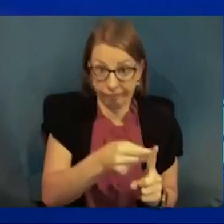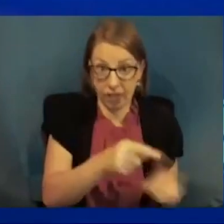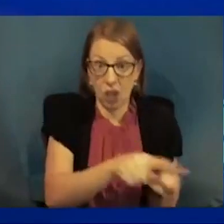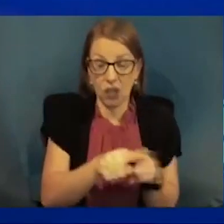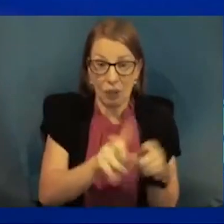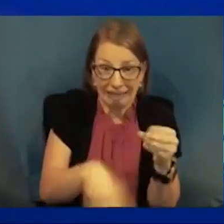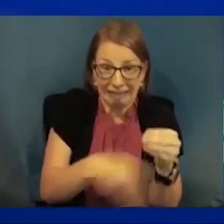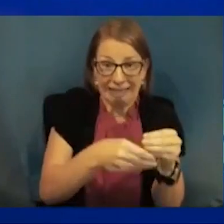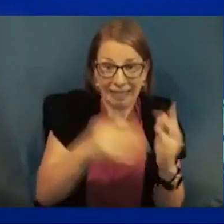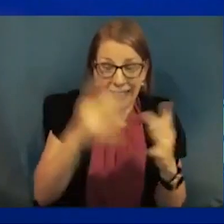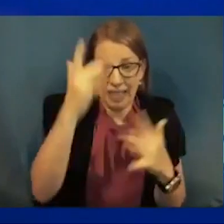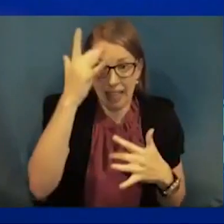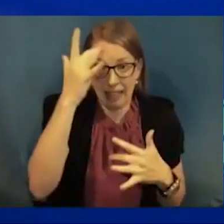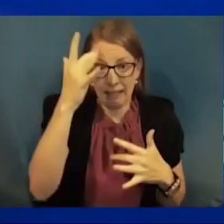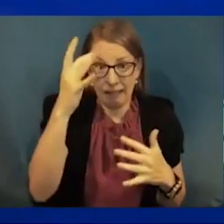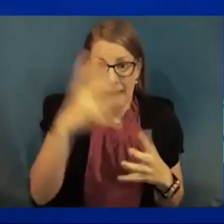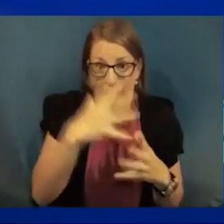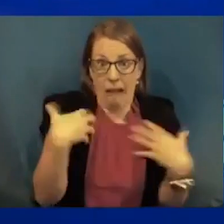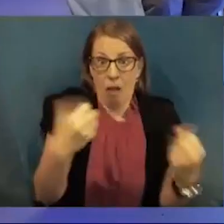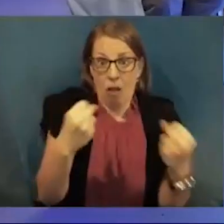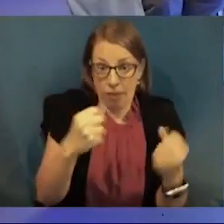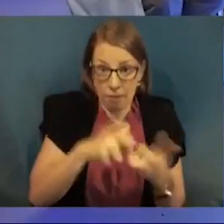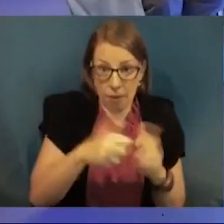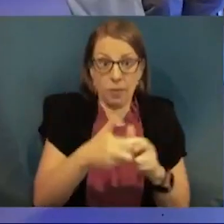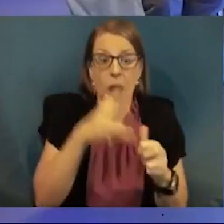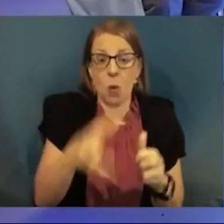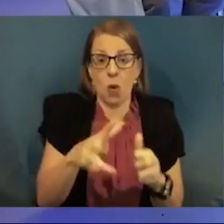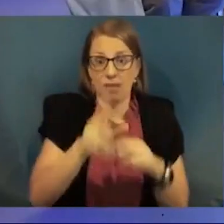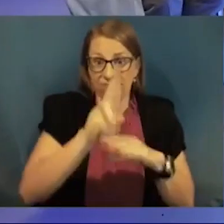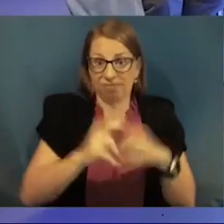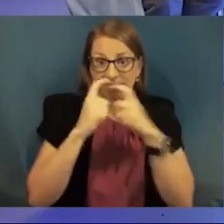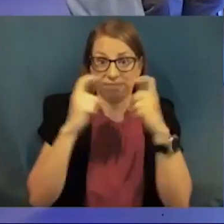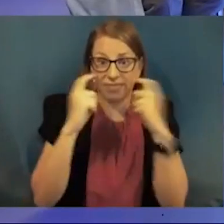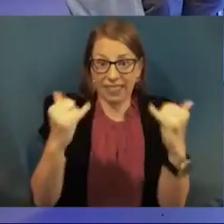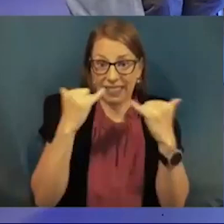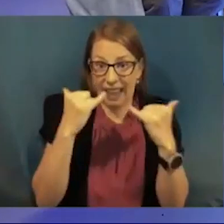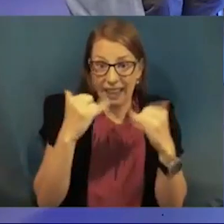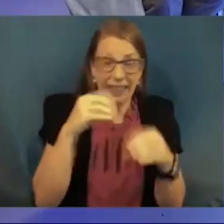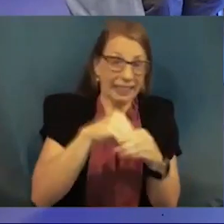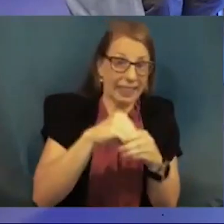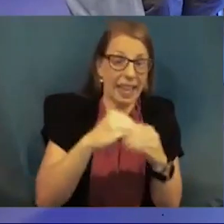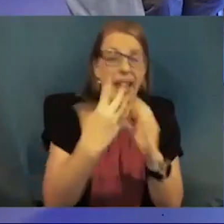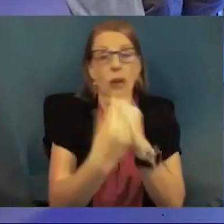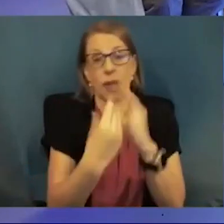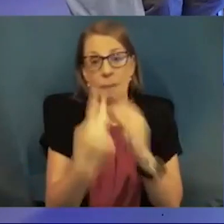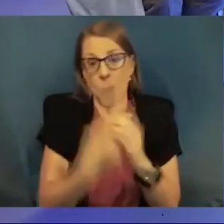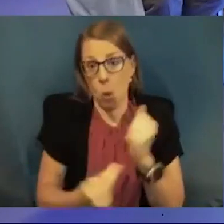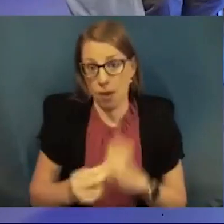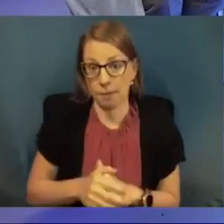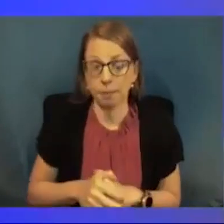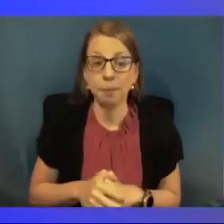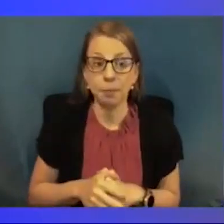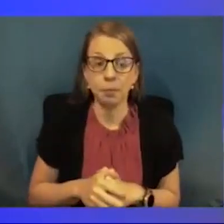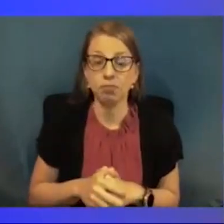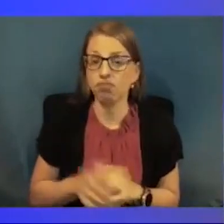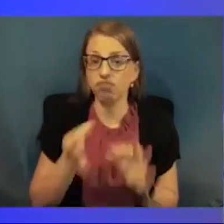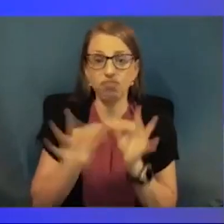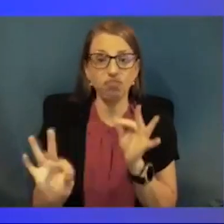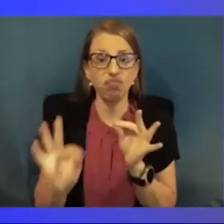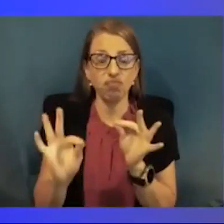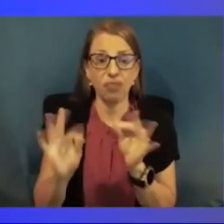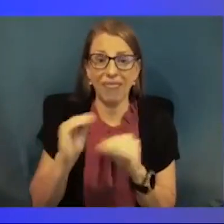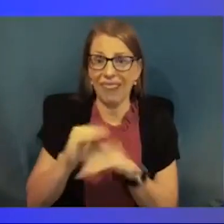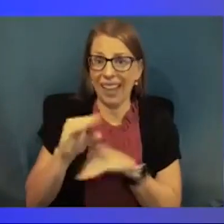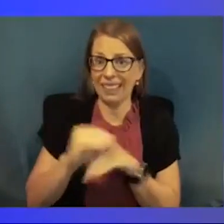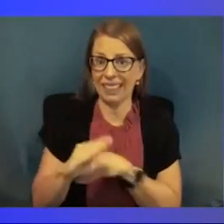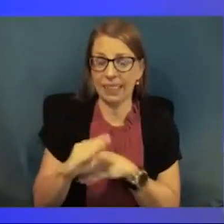I'd keep my mask on indoors or outdoors. Hawk? Yeah, I mean, I think that's the simple advice and the smartest advice. Again, we do